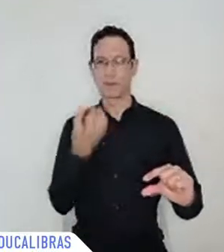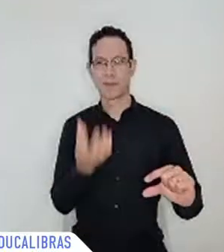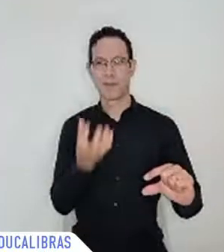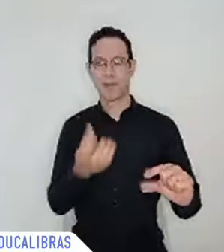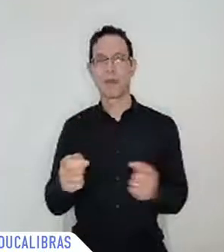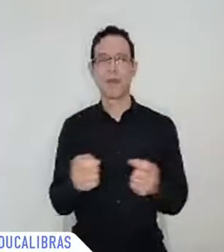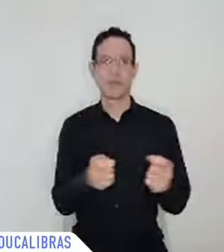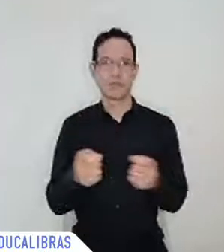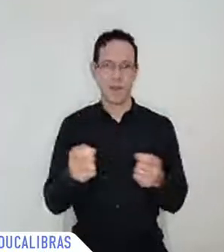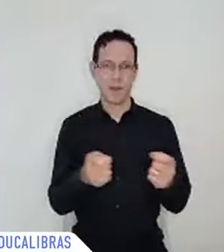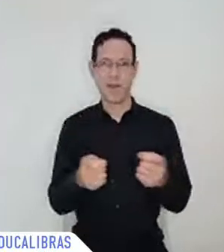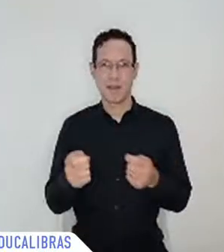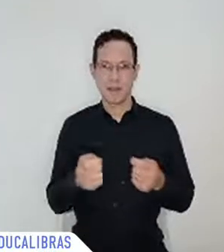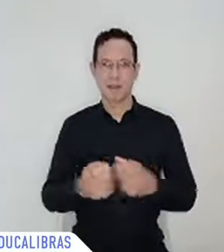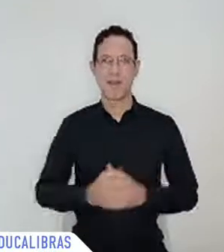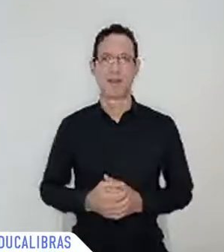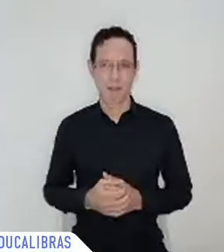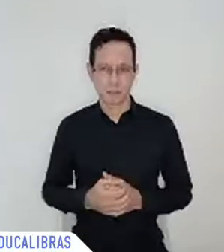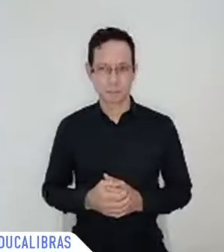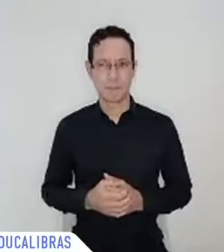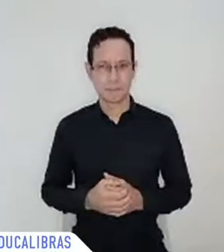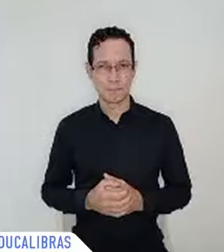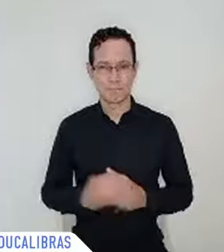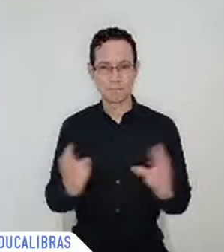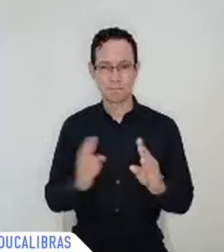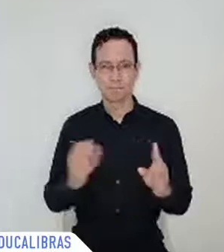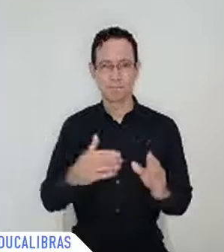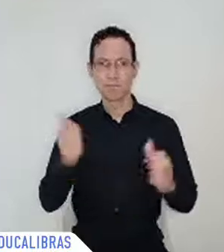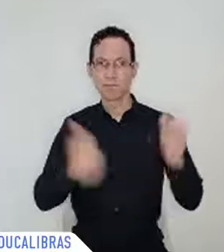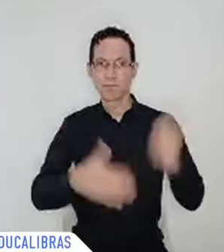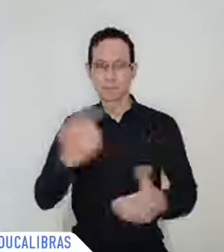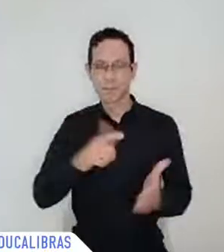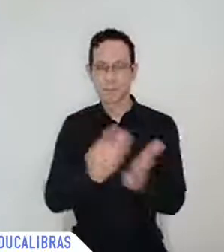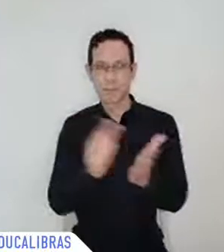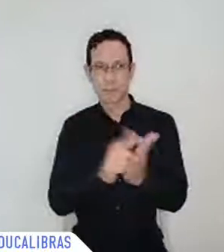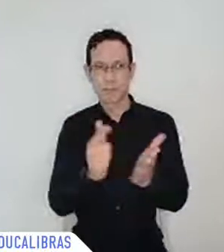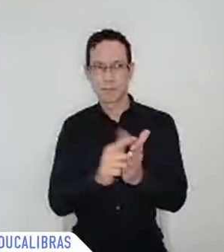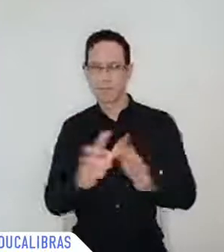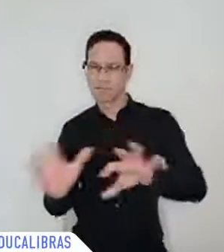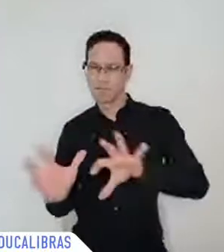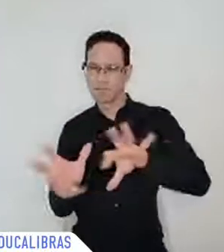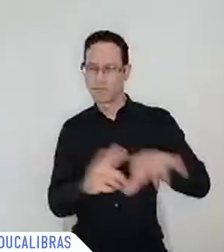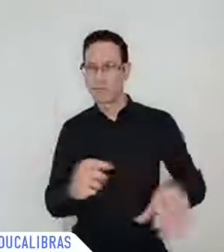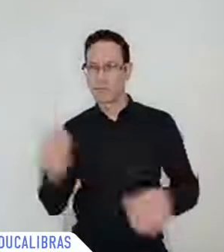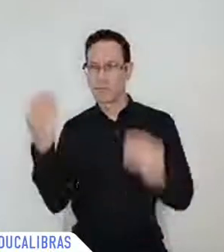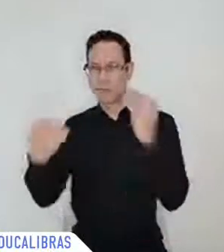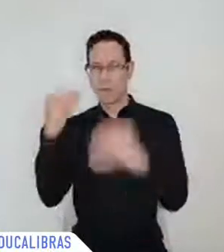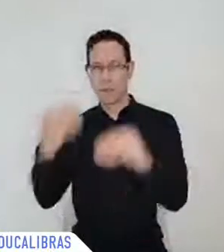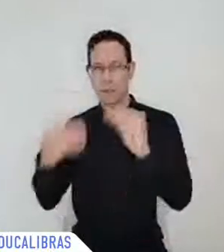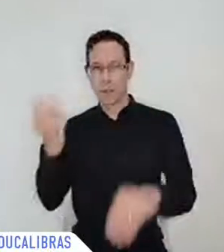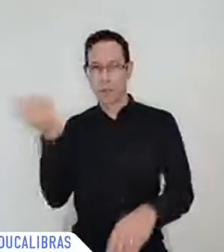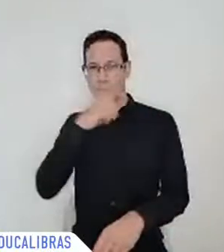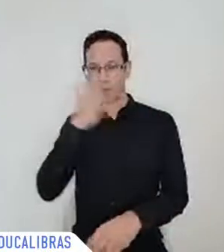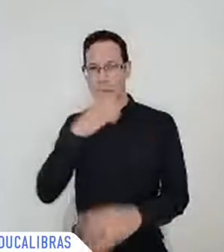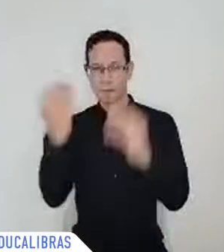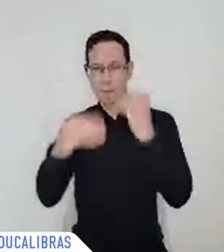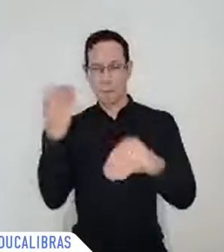flood of fake information in social media. We need to